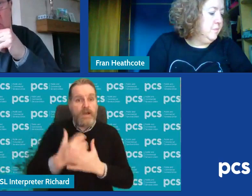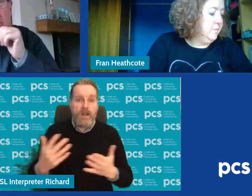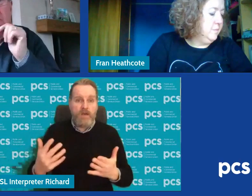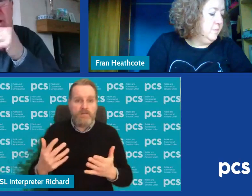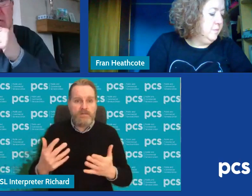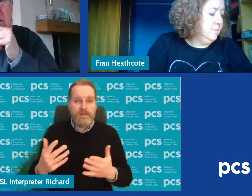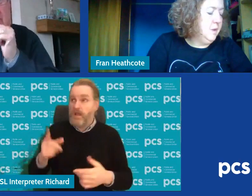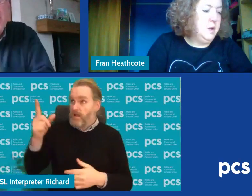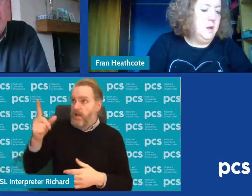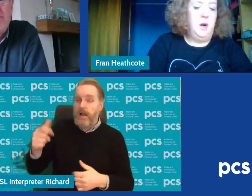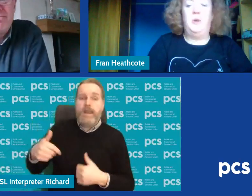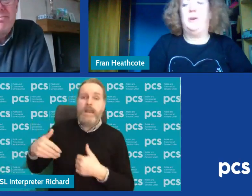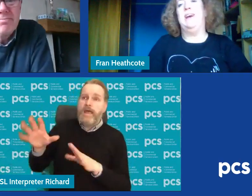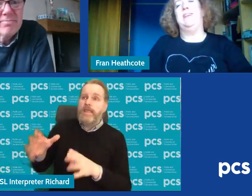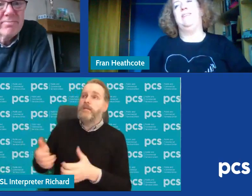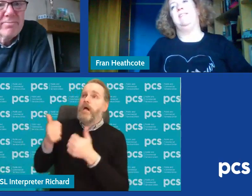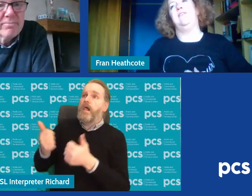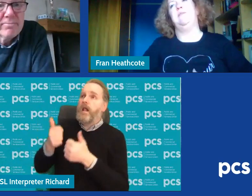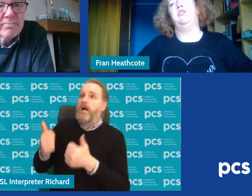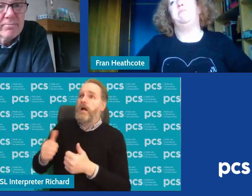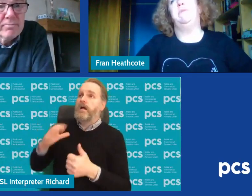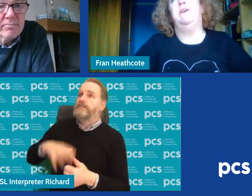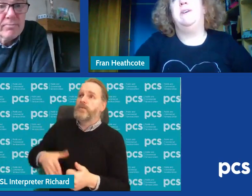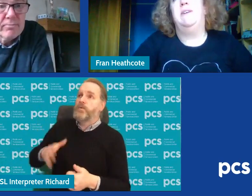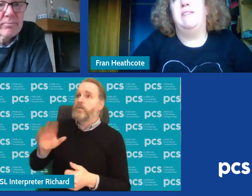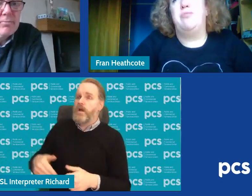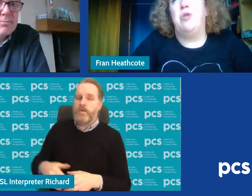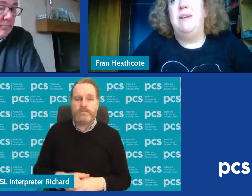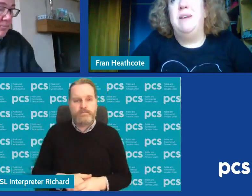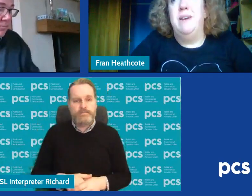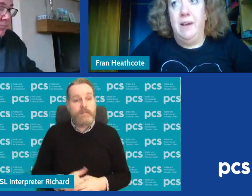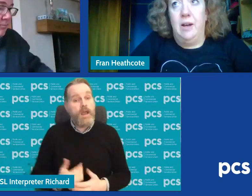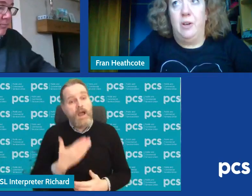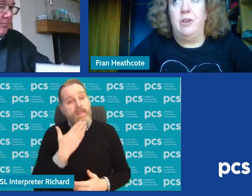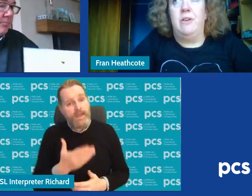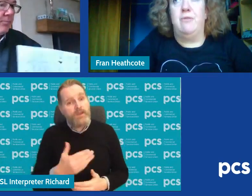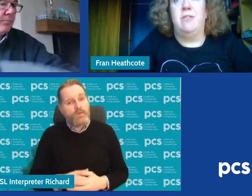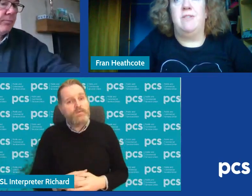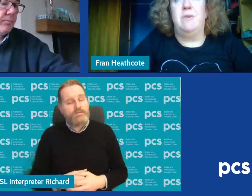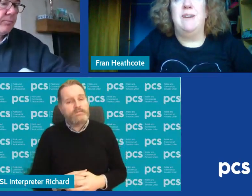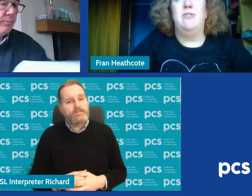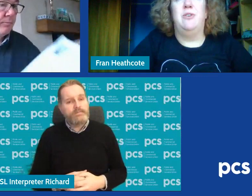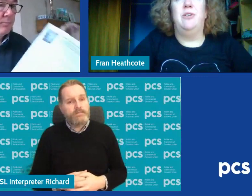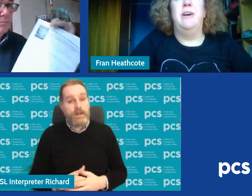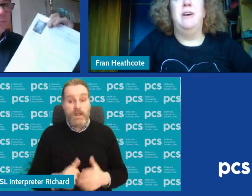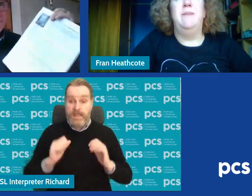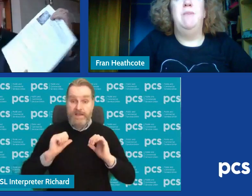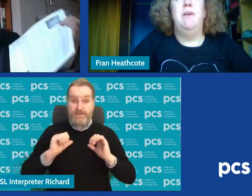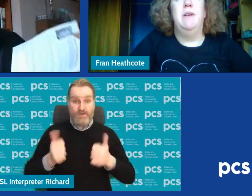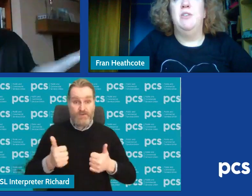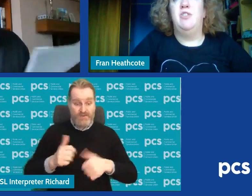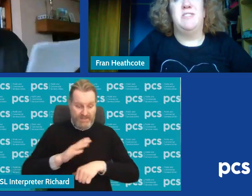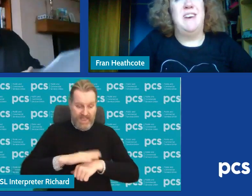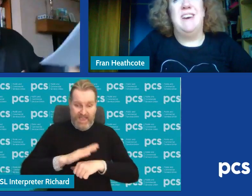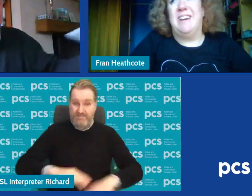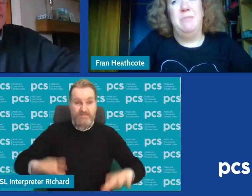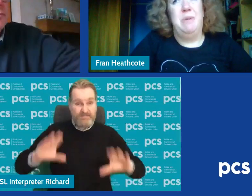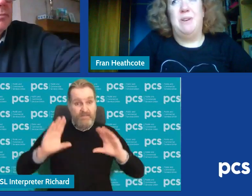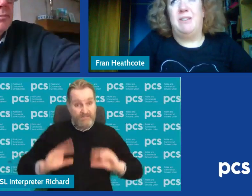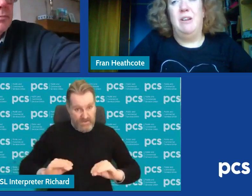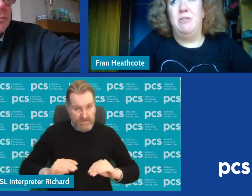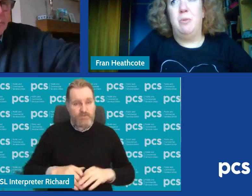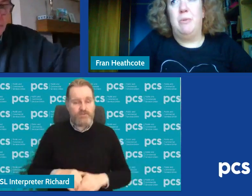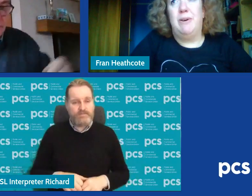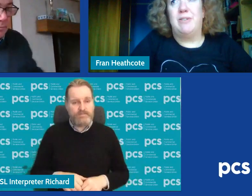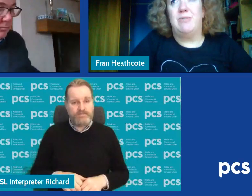off the hook now. Thanks very much. Okay, thanks so much, Mark. And that's probably a good note for us to end on. Just to echo